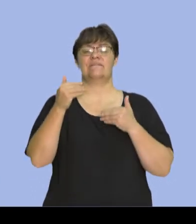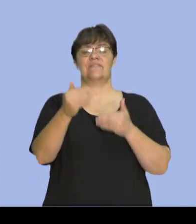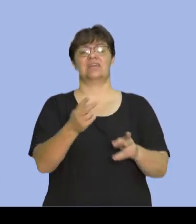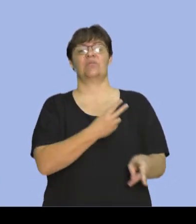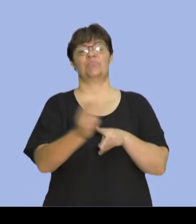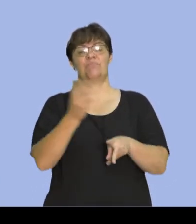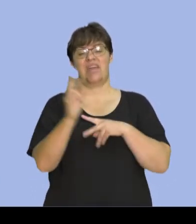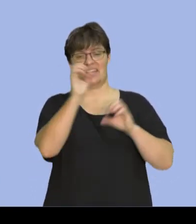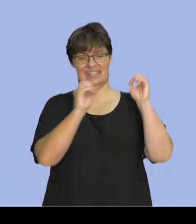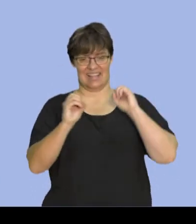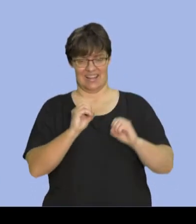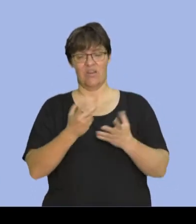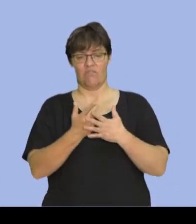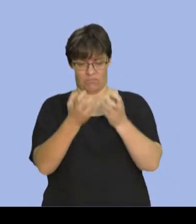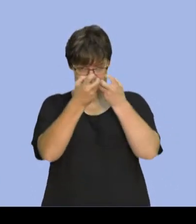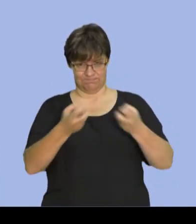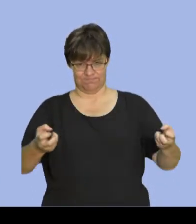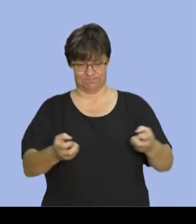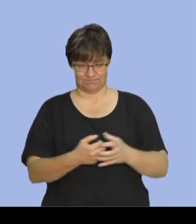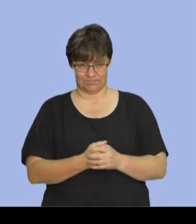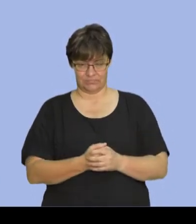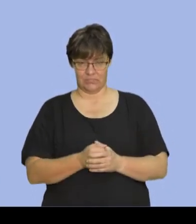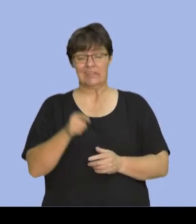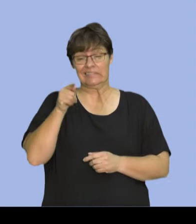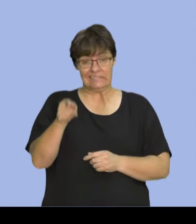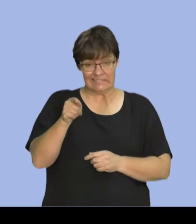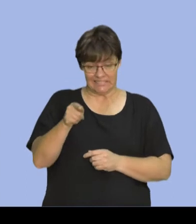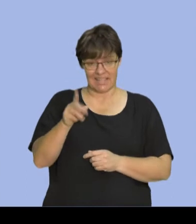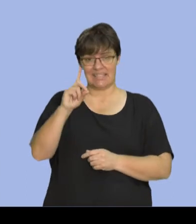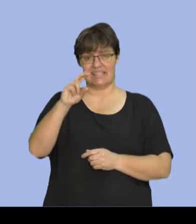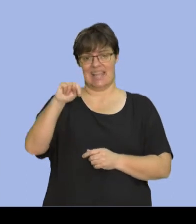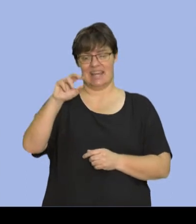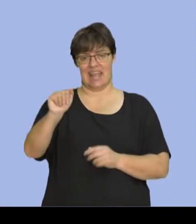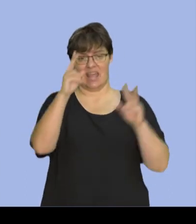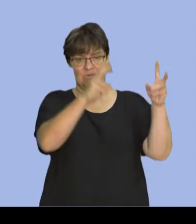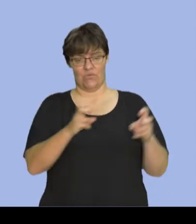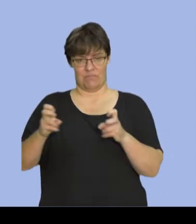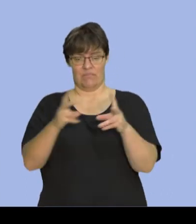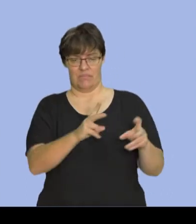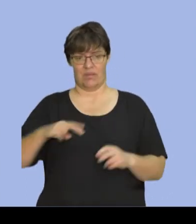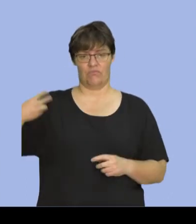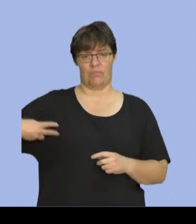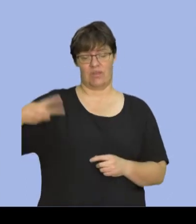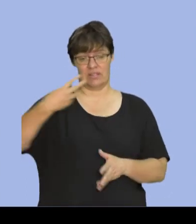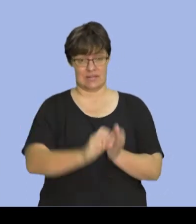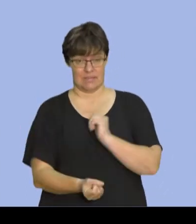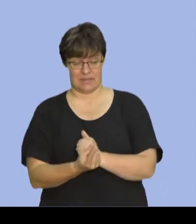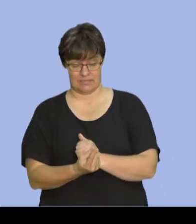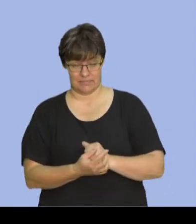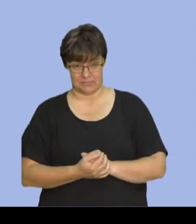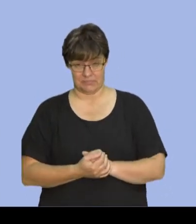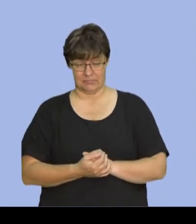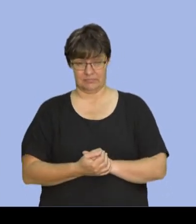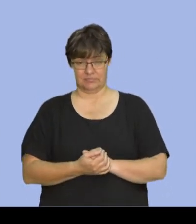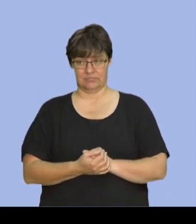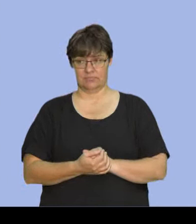that prepares the cell for cell division. And this is where DNA replication has occurred. So